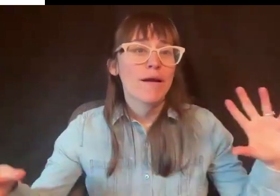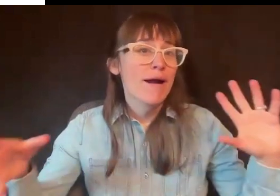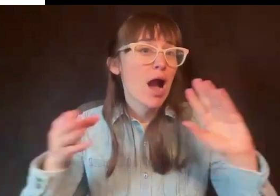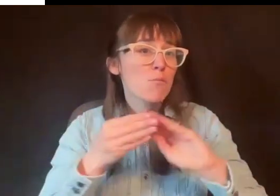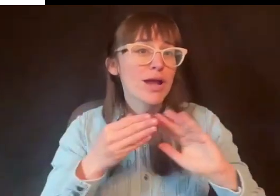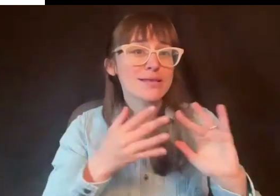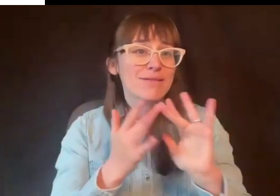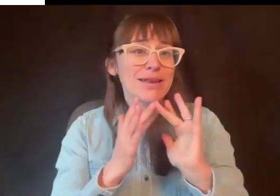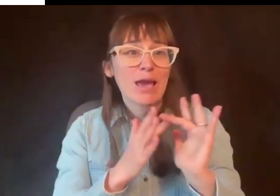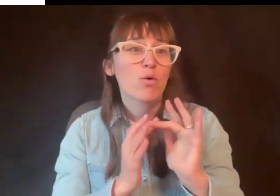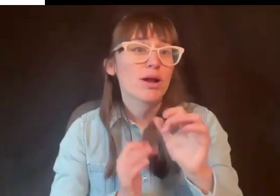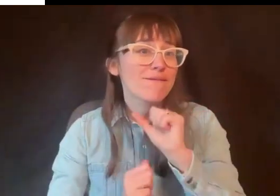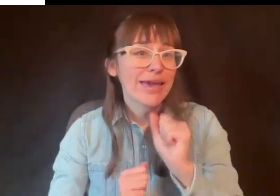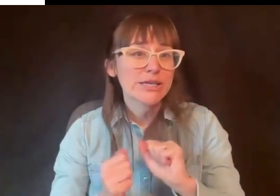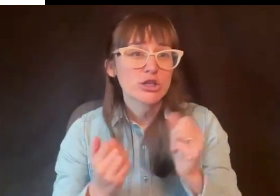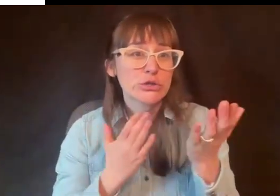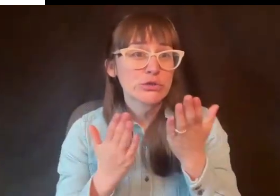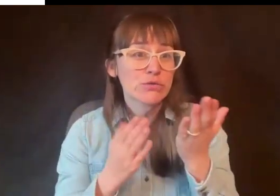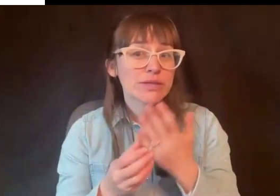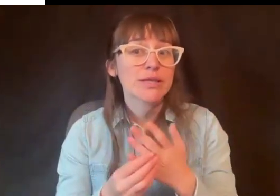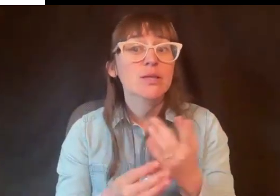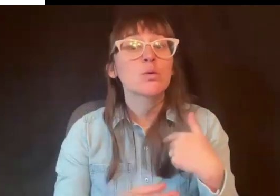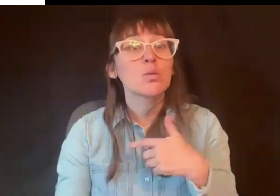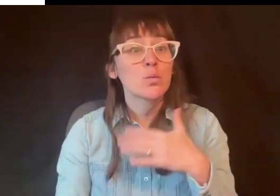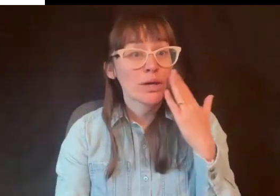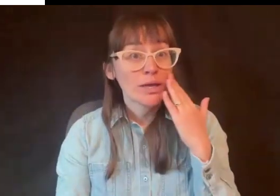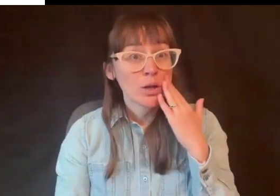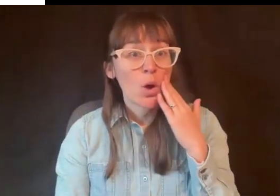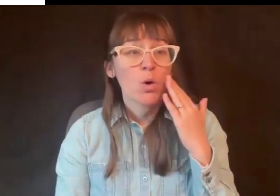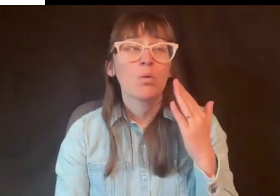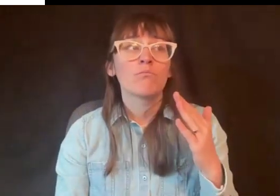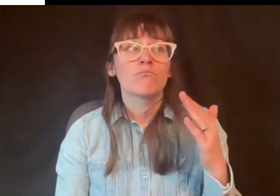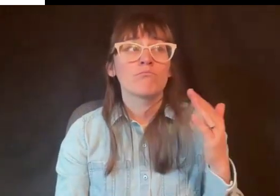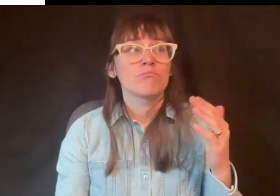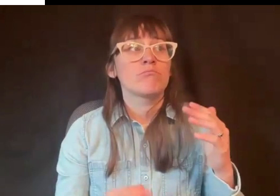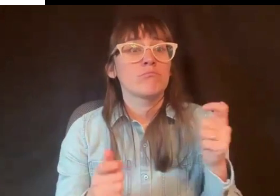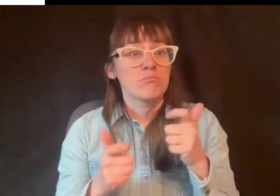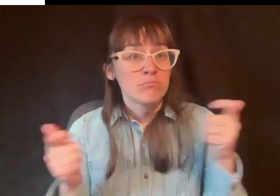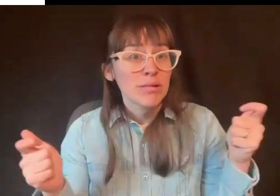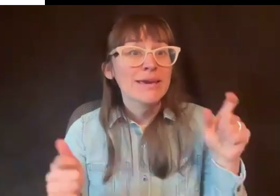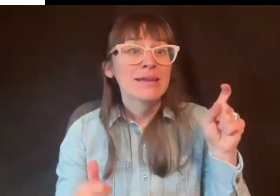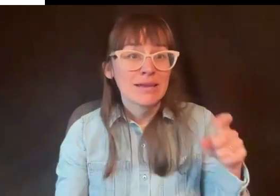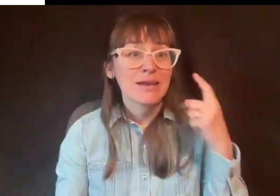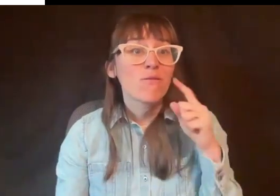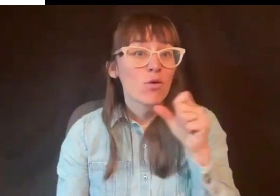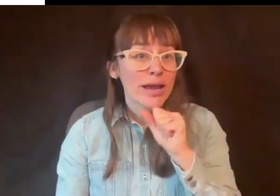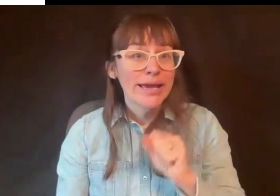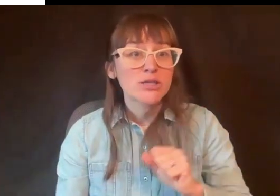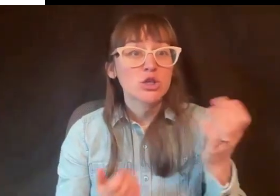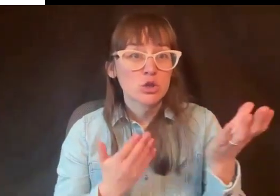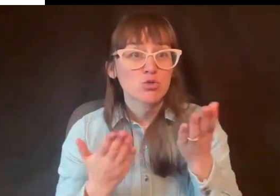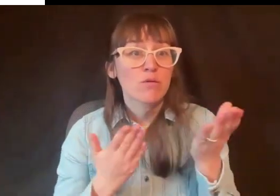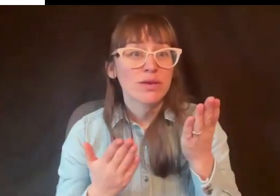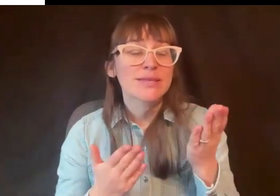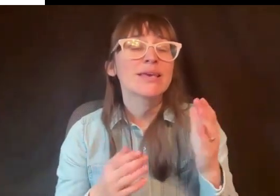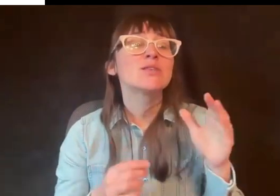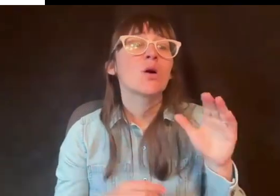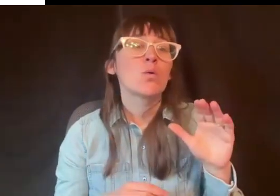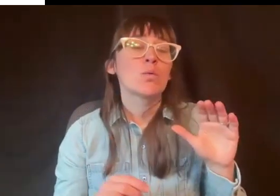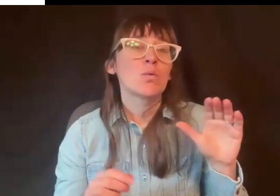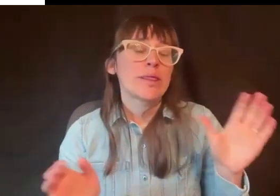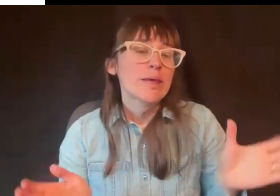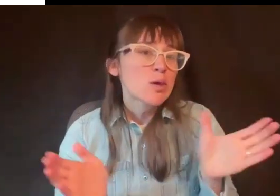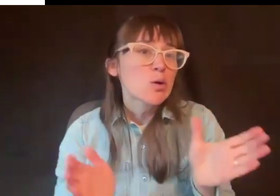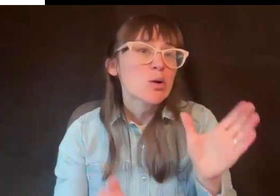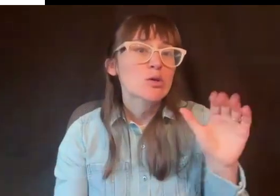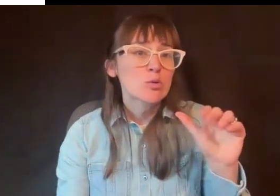state. We all know there is immense need for aging services, and the Act encourages AAAs to leverage